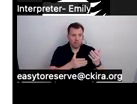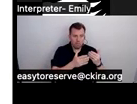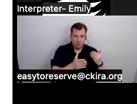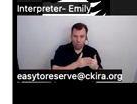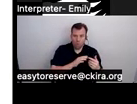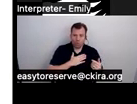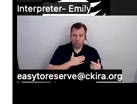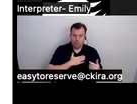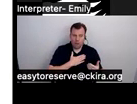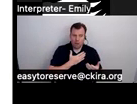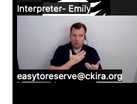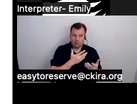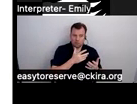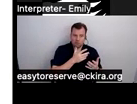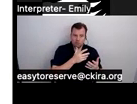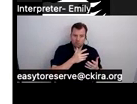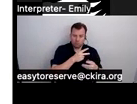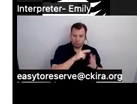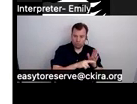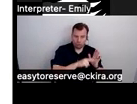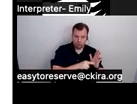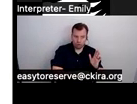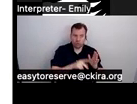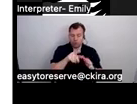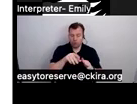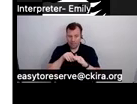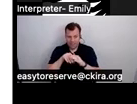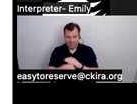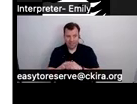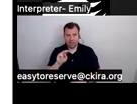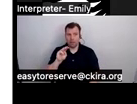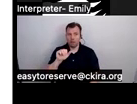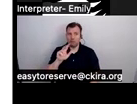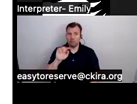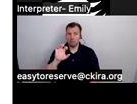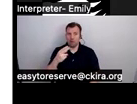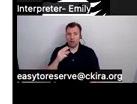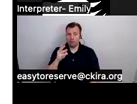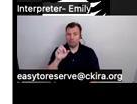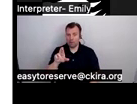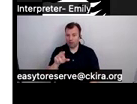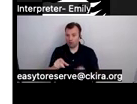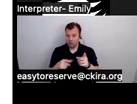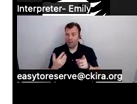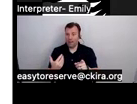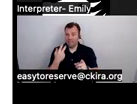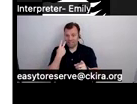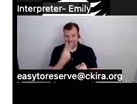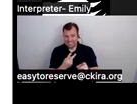said, this is all very user-friendly. So if you go into Matchmaker, what you'll have here is